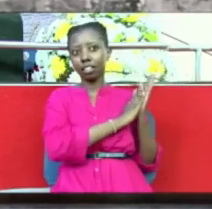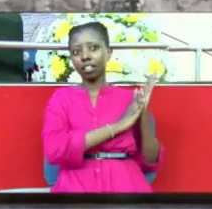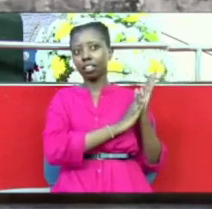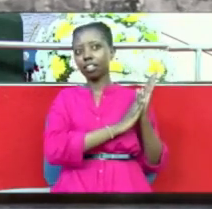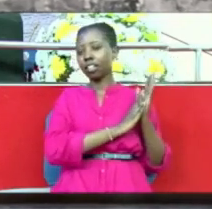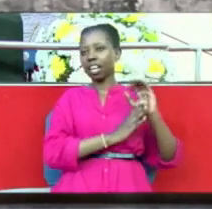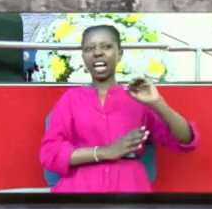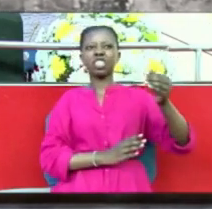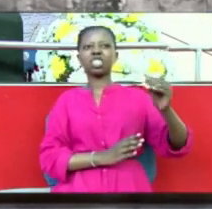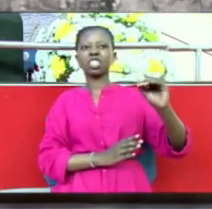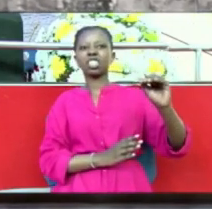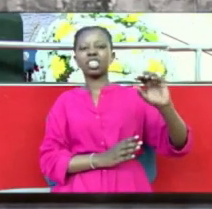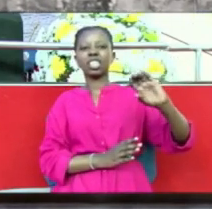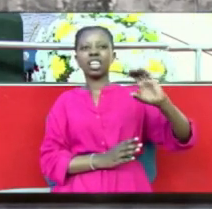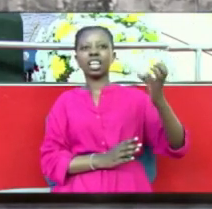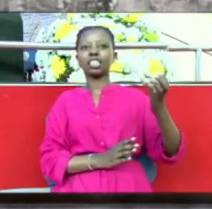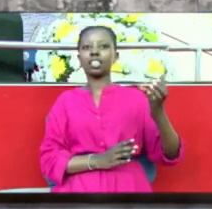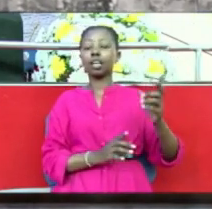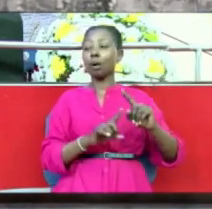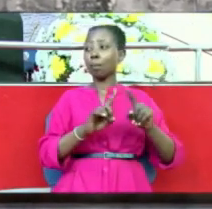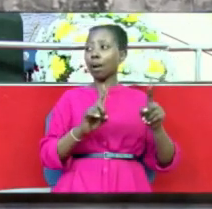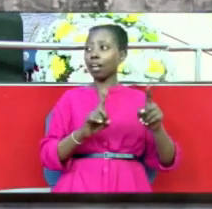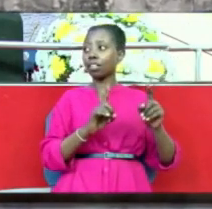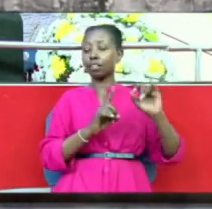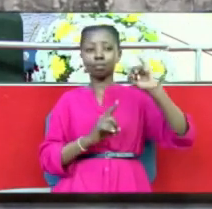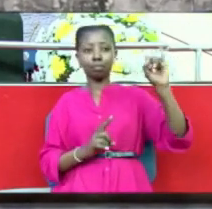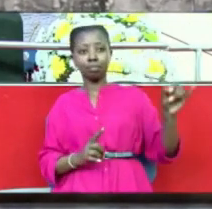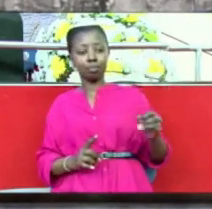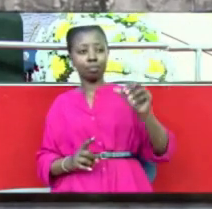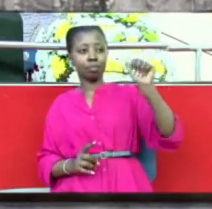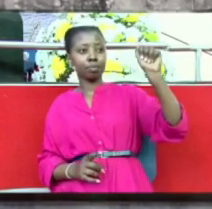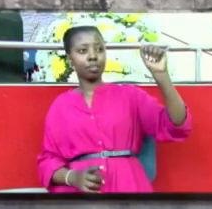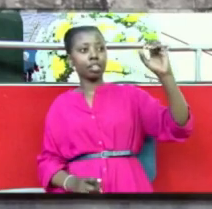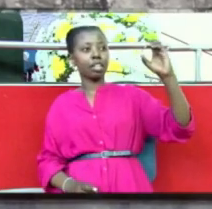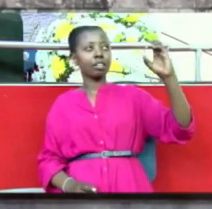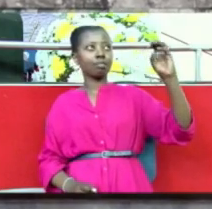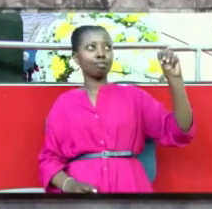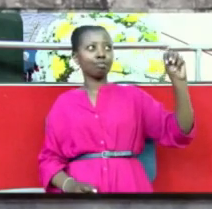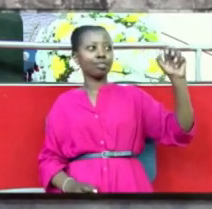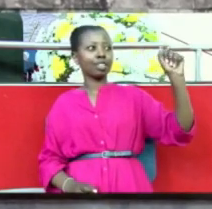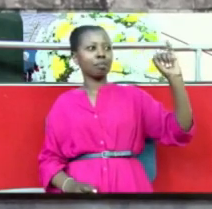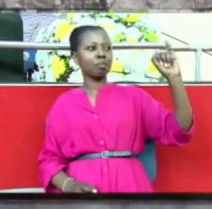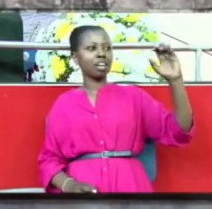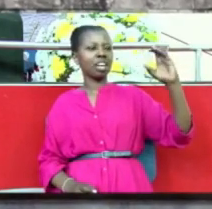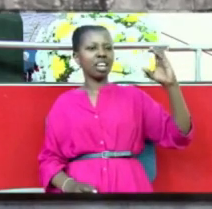But Jamaica. Lakini Jamaica. How jamaa now? Si tunaonaga wana tisha kweli?